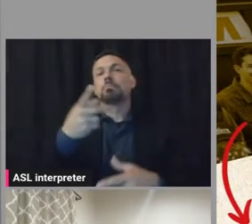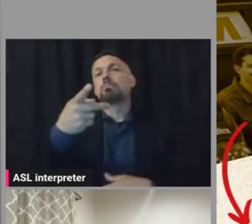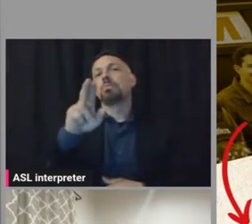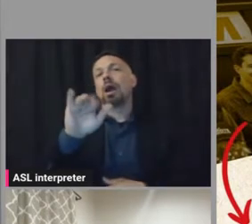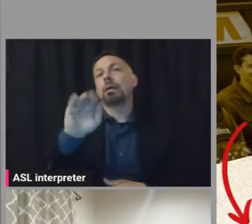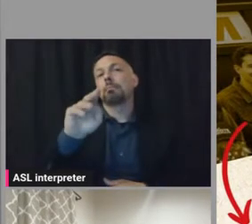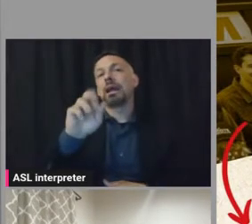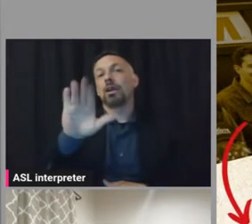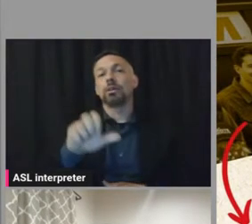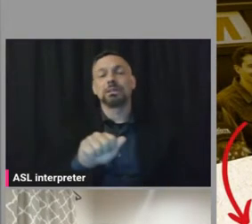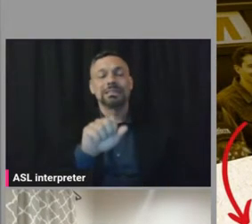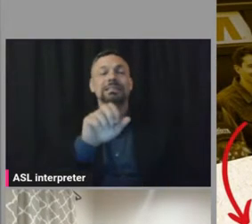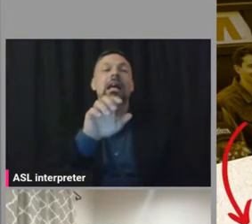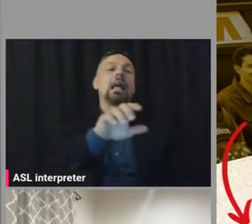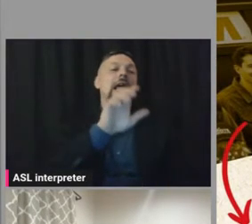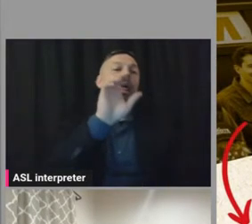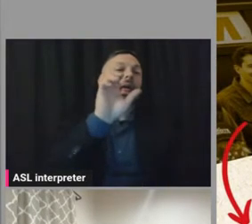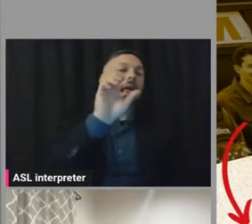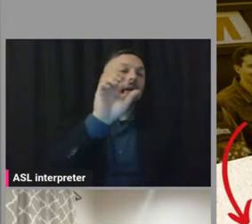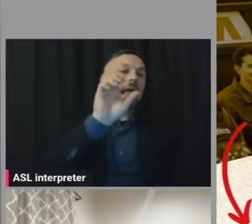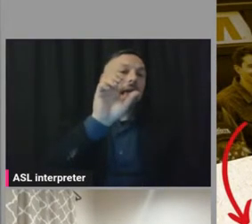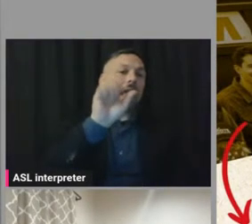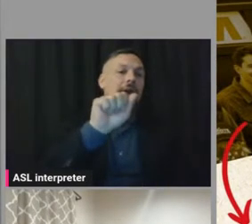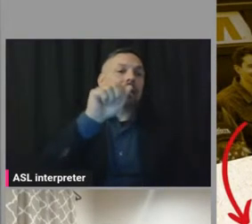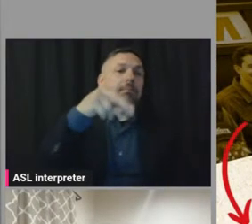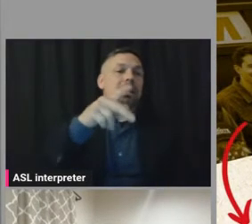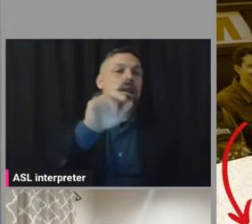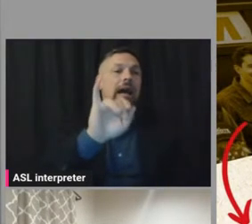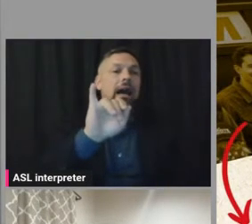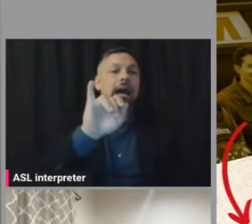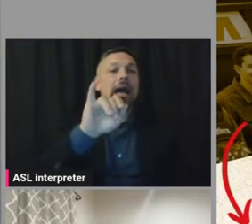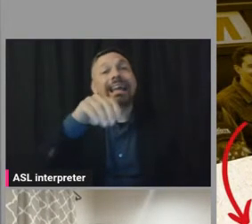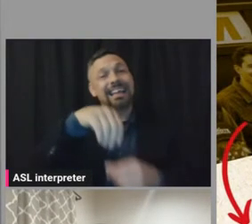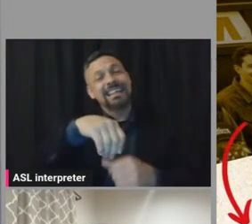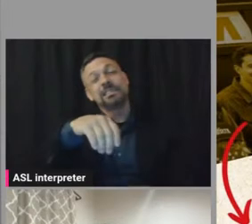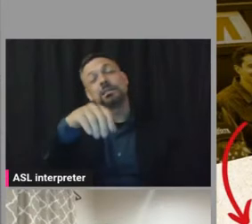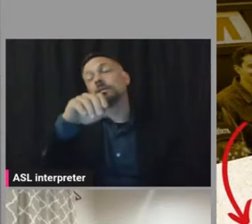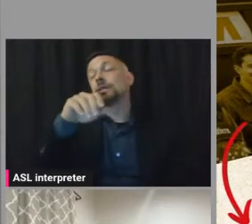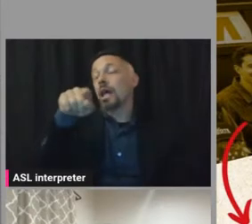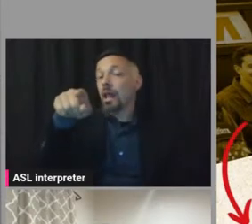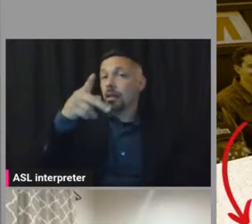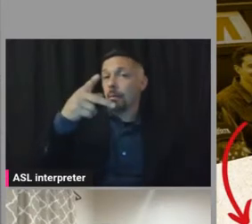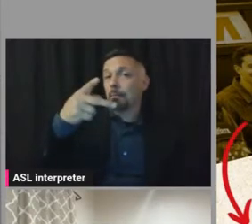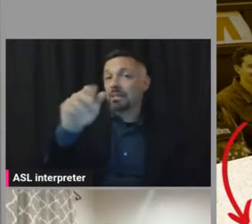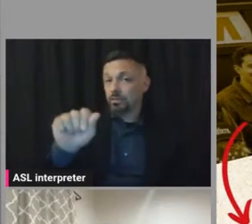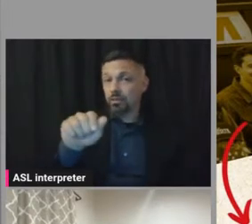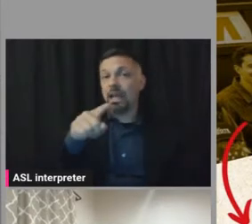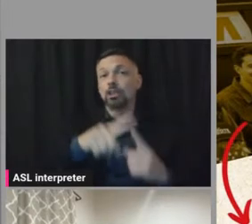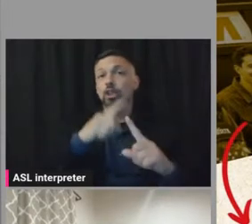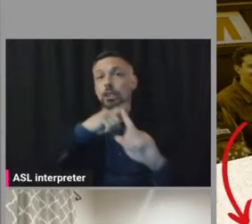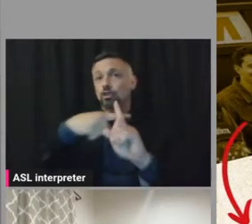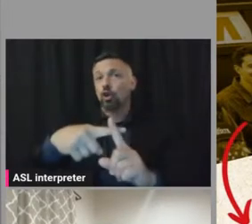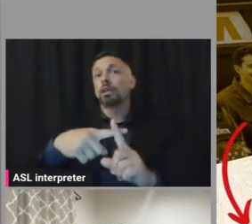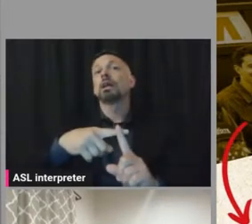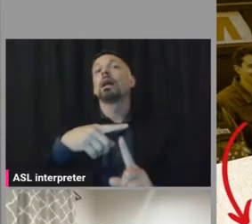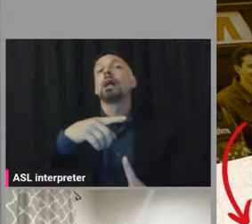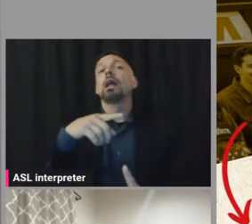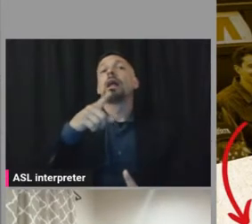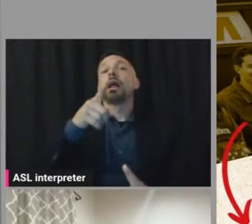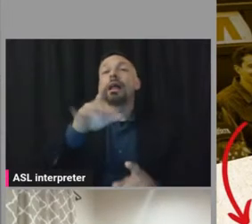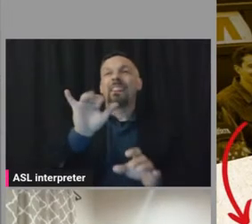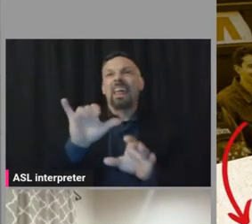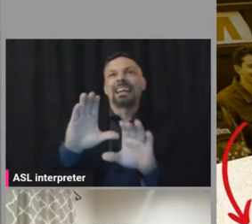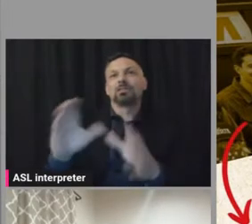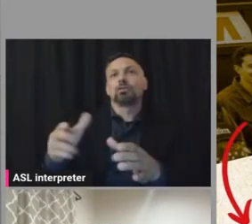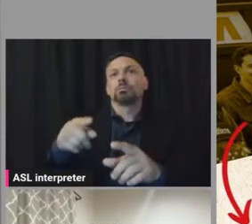the Asian Pacific Islander Political Alliance in Pennsylvania, who's targeting API voters, which is a critical kind of voting bloc.